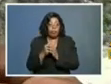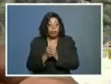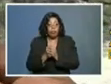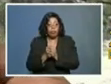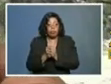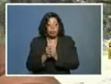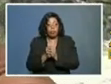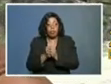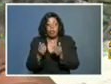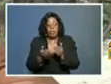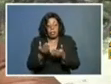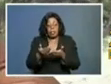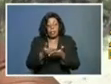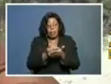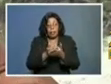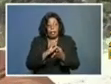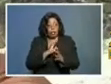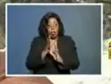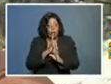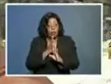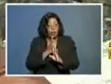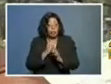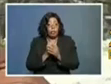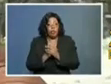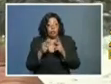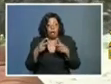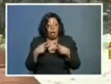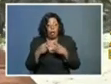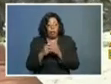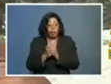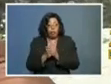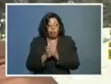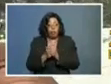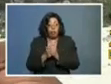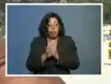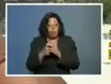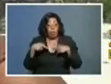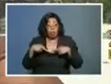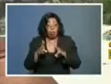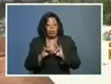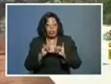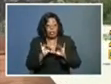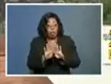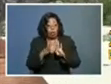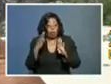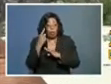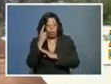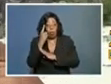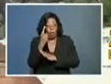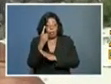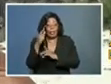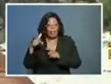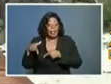to alleviate some of that traffic. We will have constant, the road will remain open. We'll have